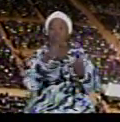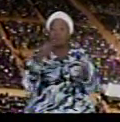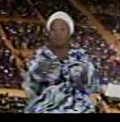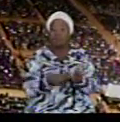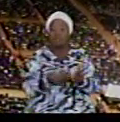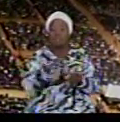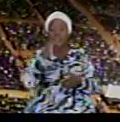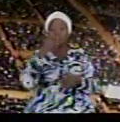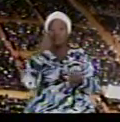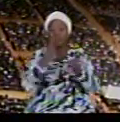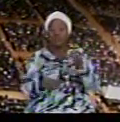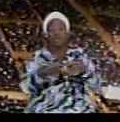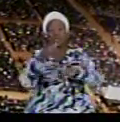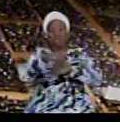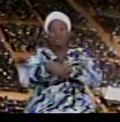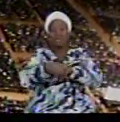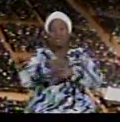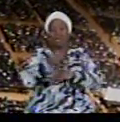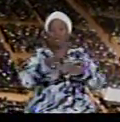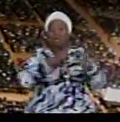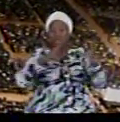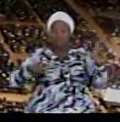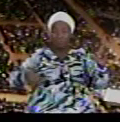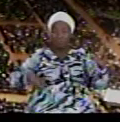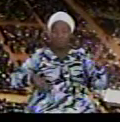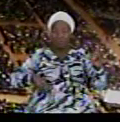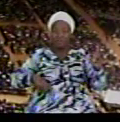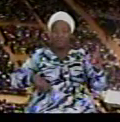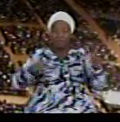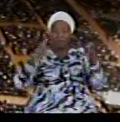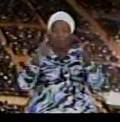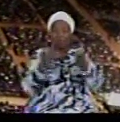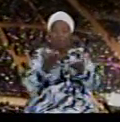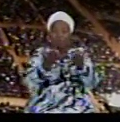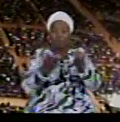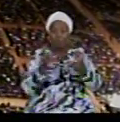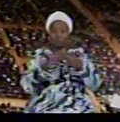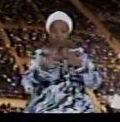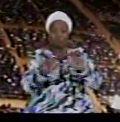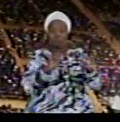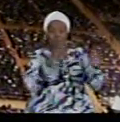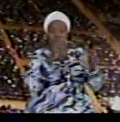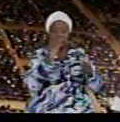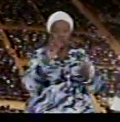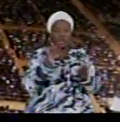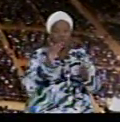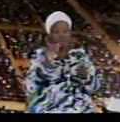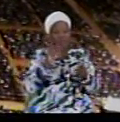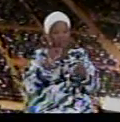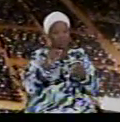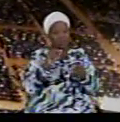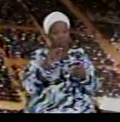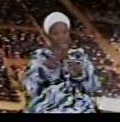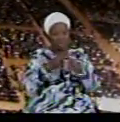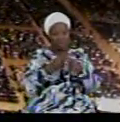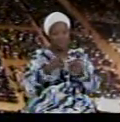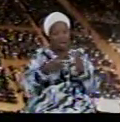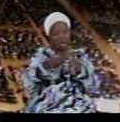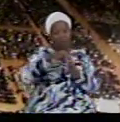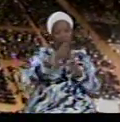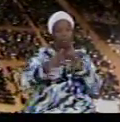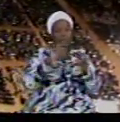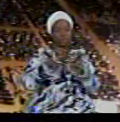is the final night, and the Lord wants to put your name among the people that